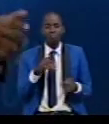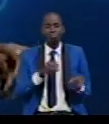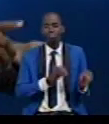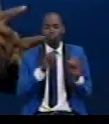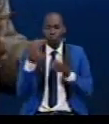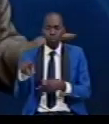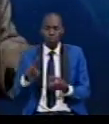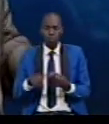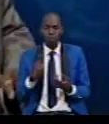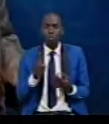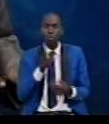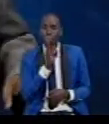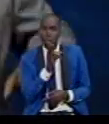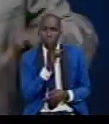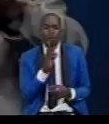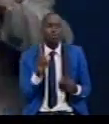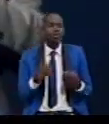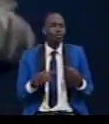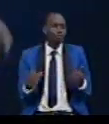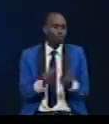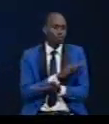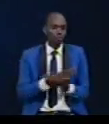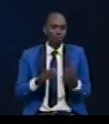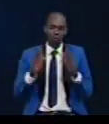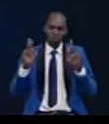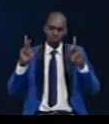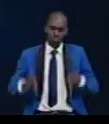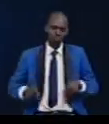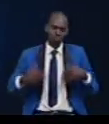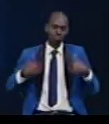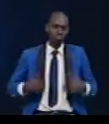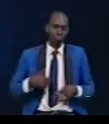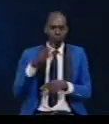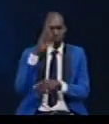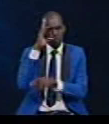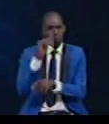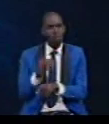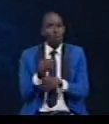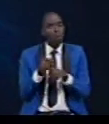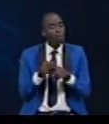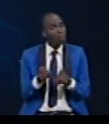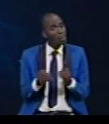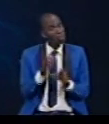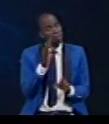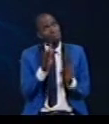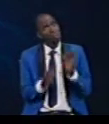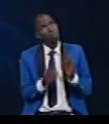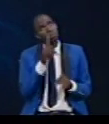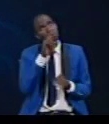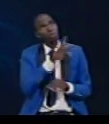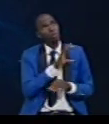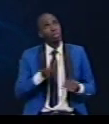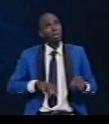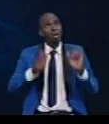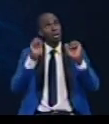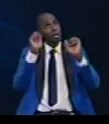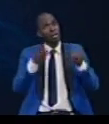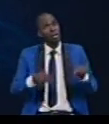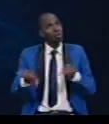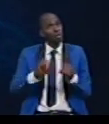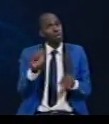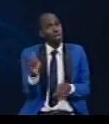to destroy him. But if thou canst do anything,